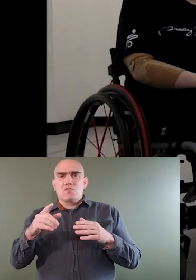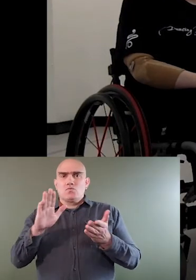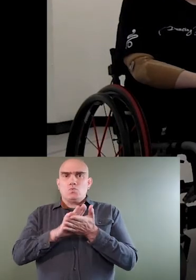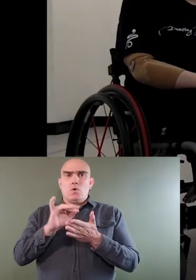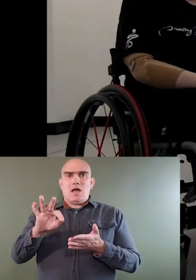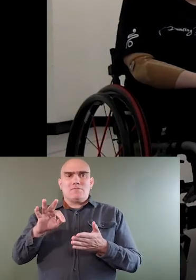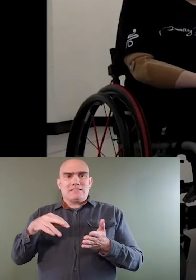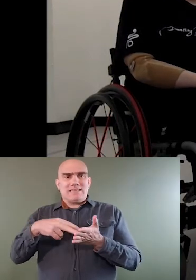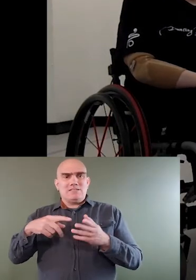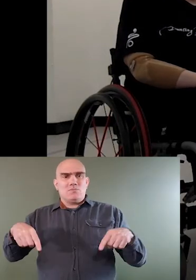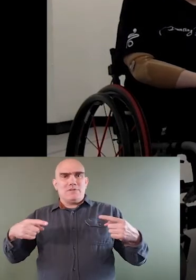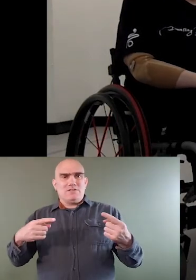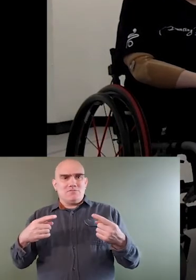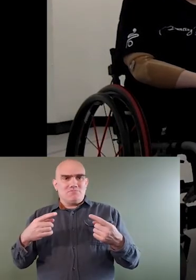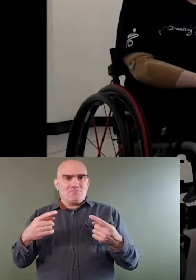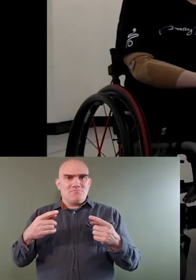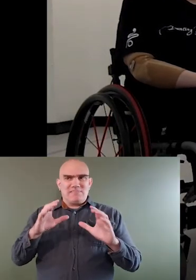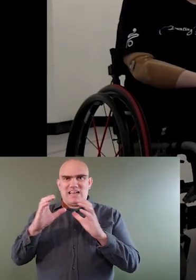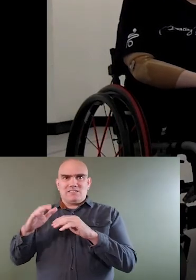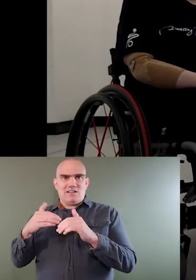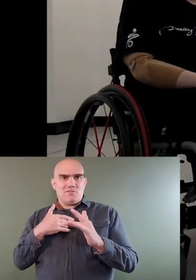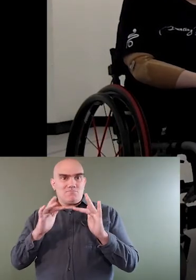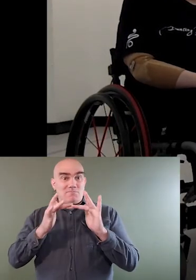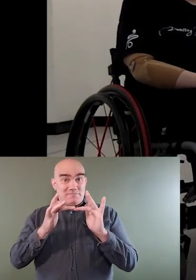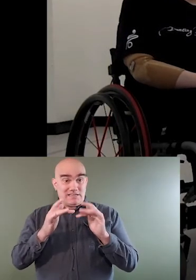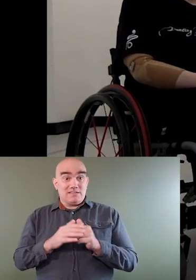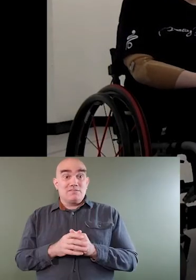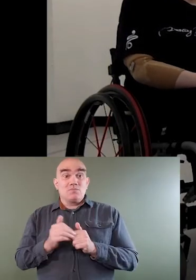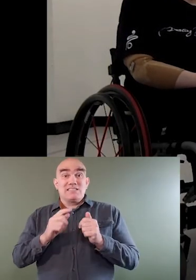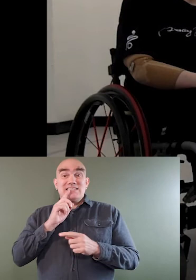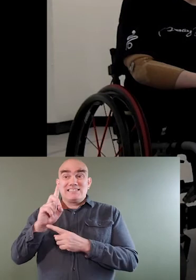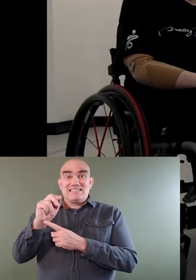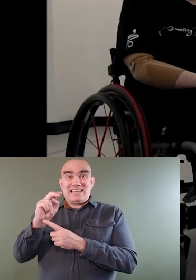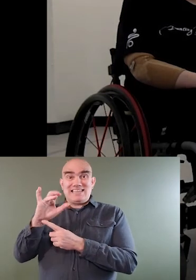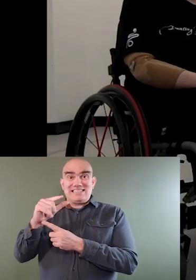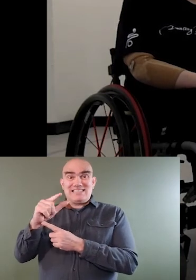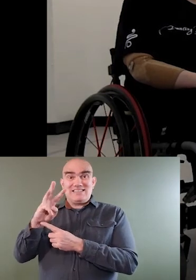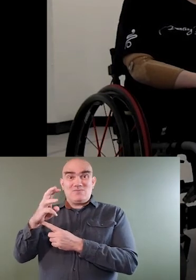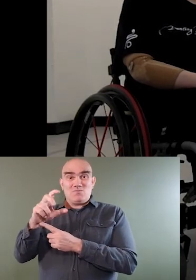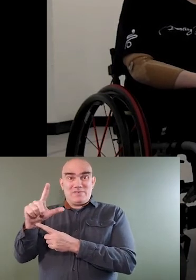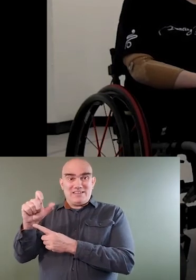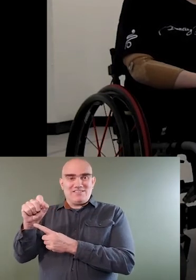of Dancing Wheels classes online on our website, which is